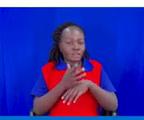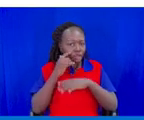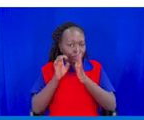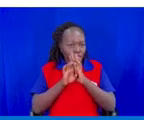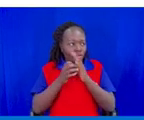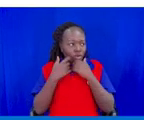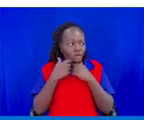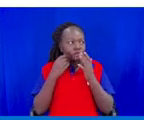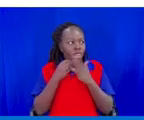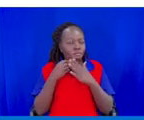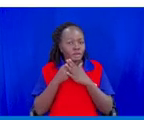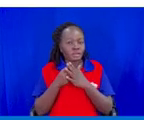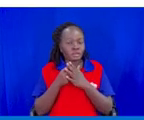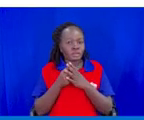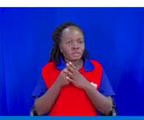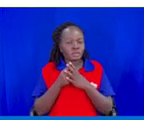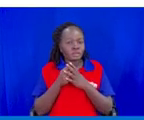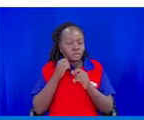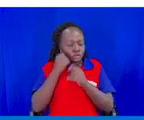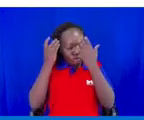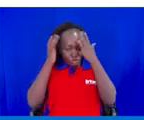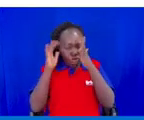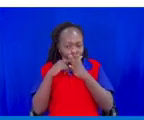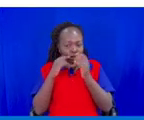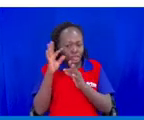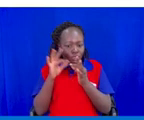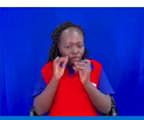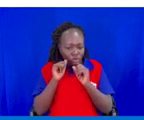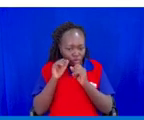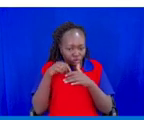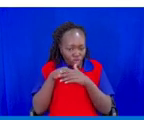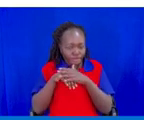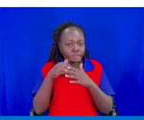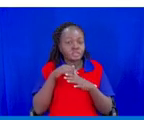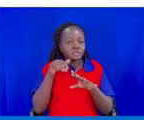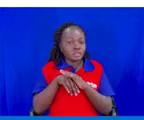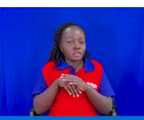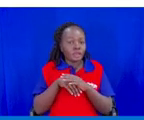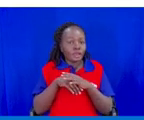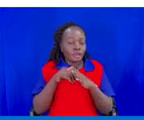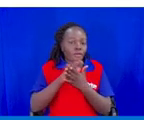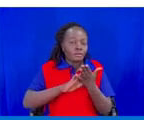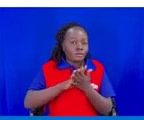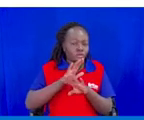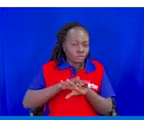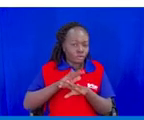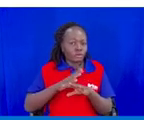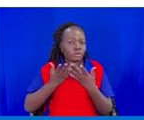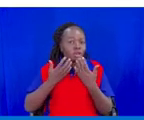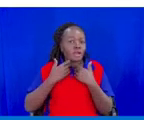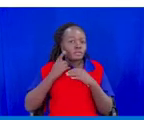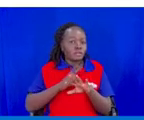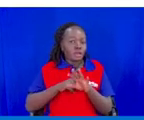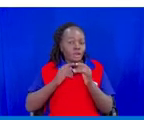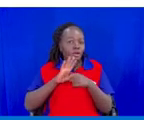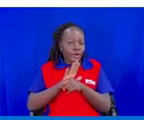money, you don't know what exactly you can invest in based on the uncertainty that we've been subjected to because